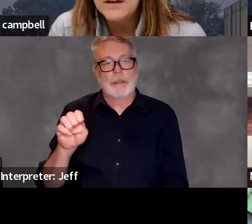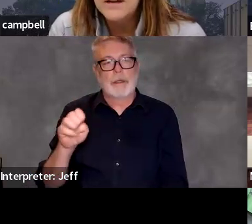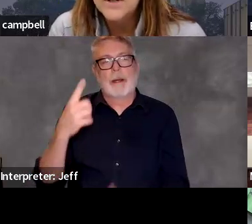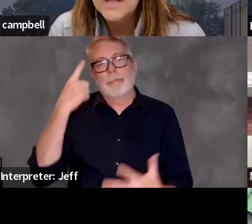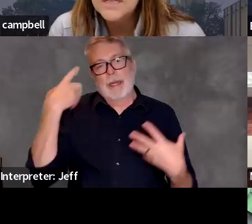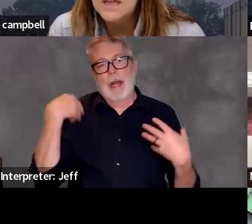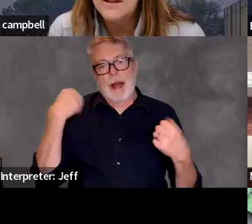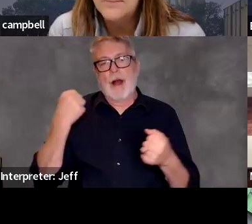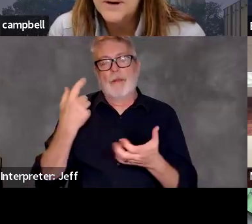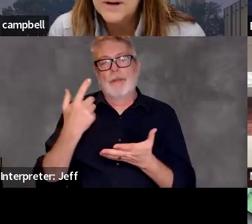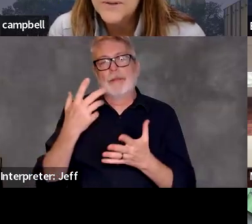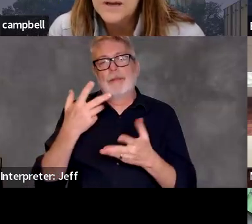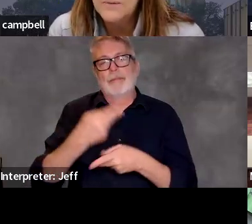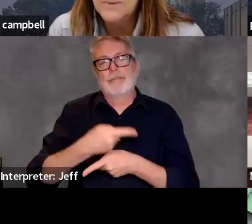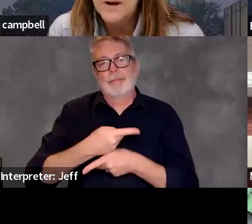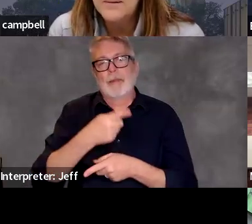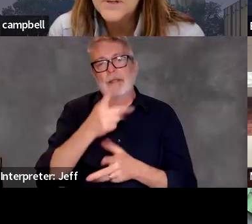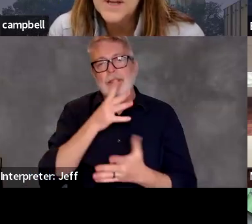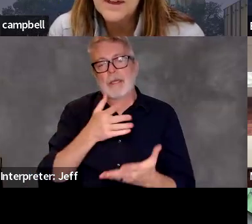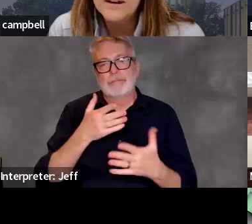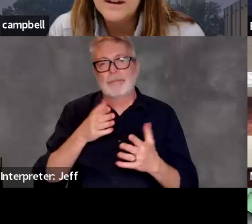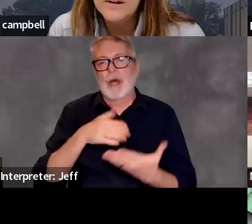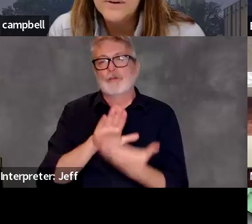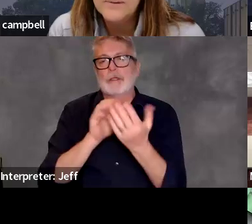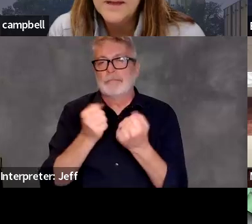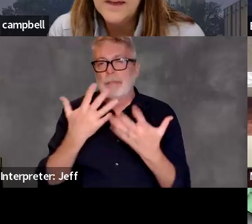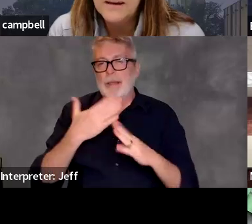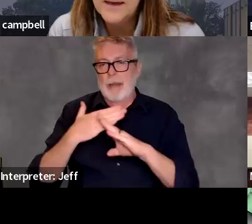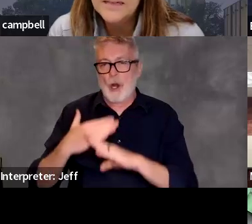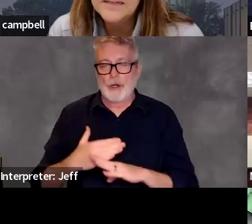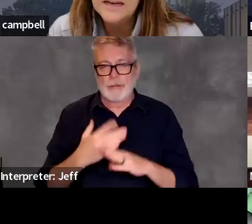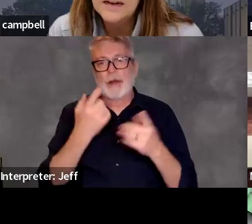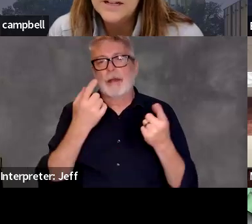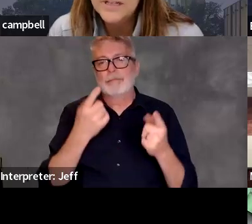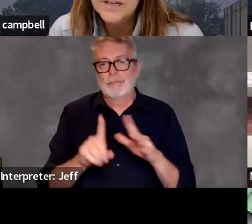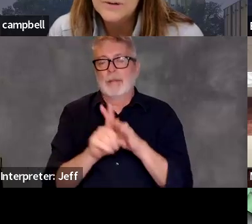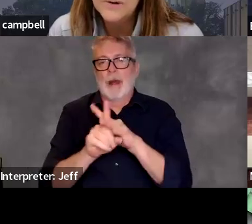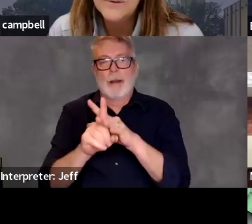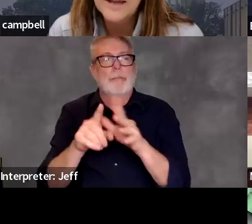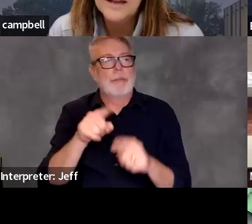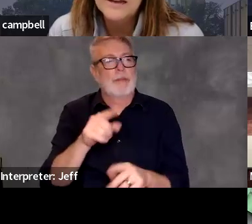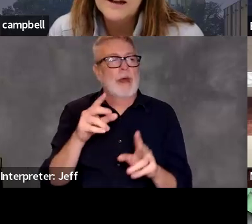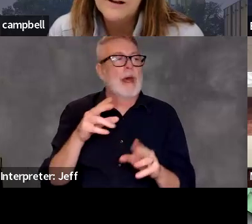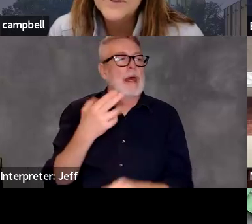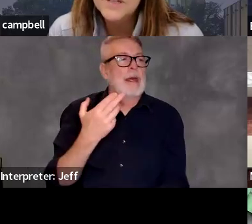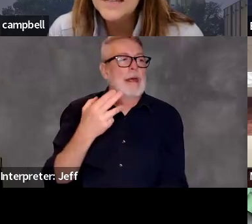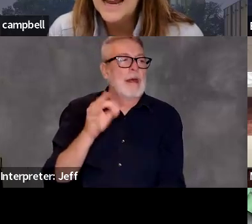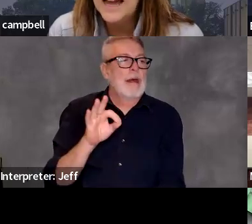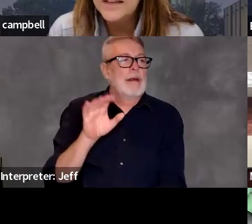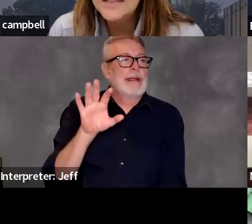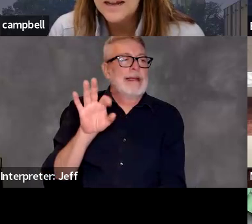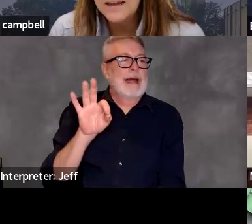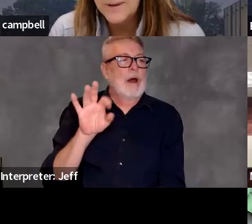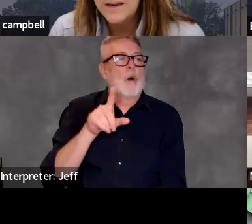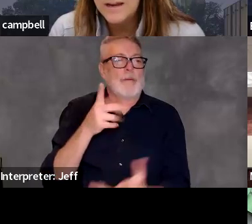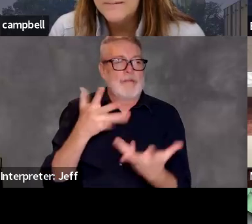bill that addresses a lot of the barriers that were brought up during that interim, and that passed 89-0. And since it